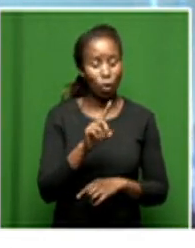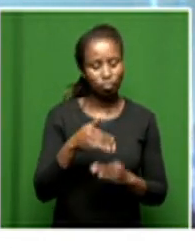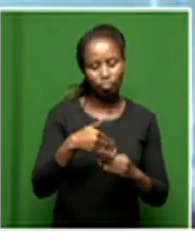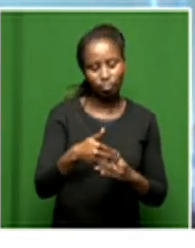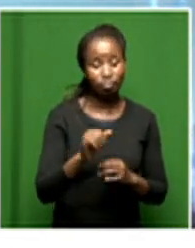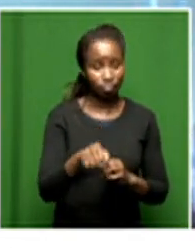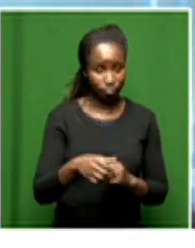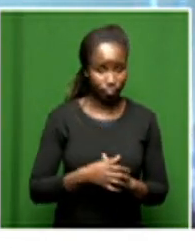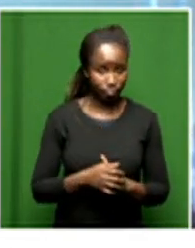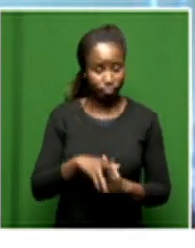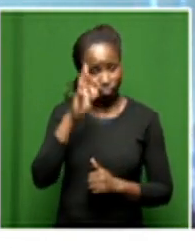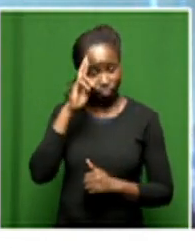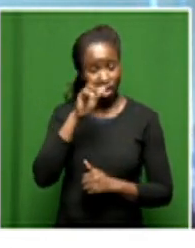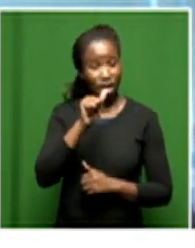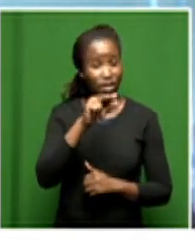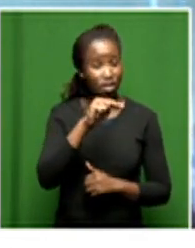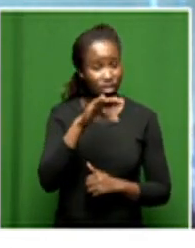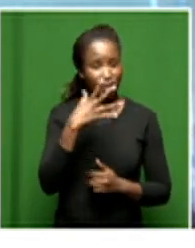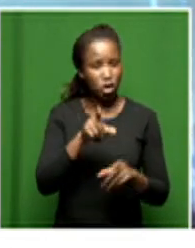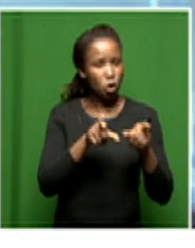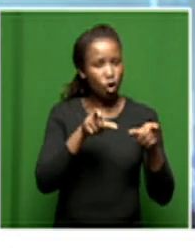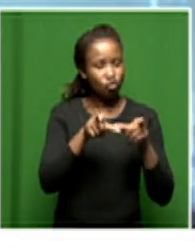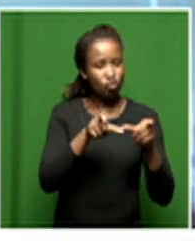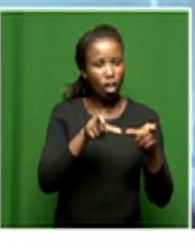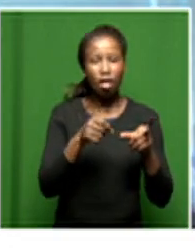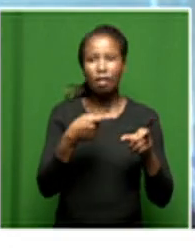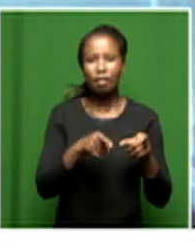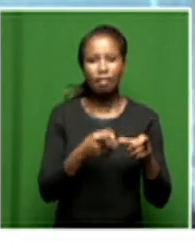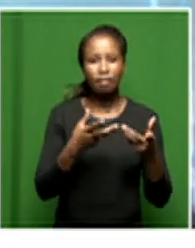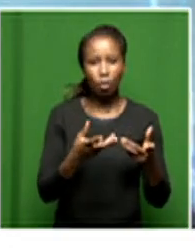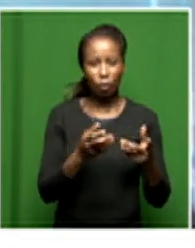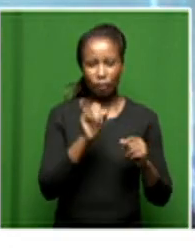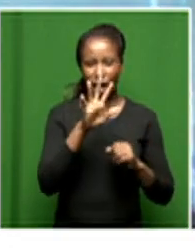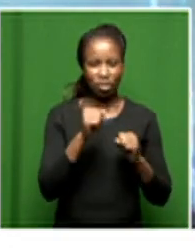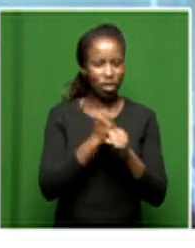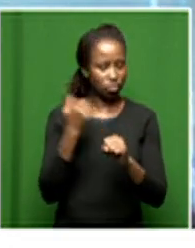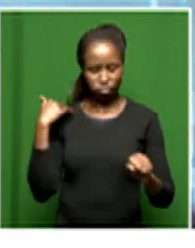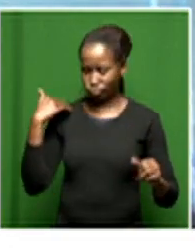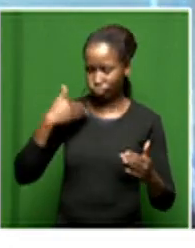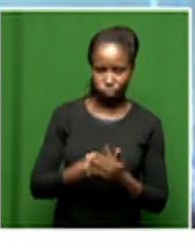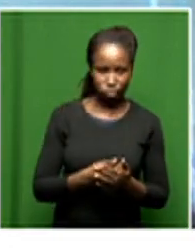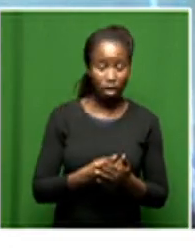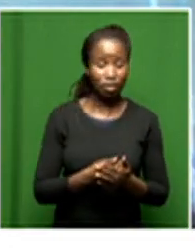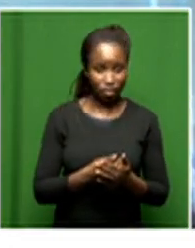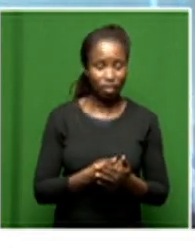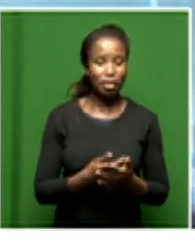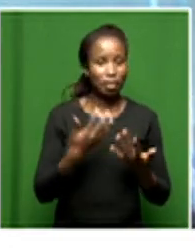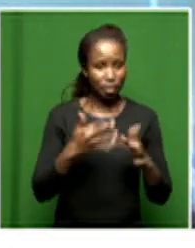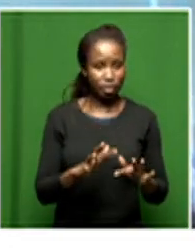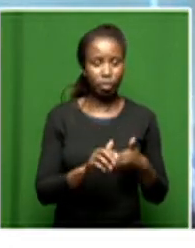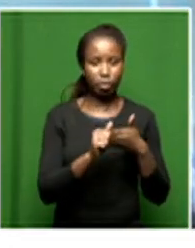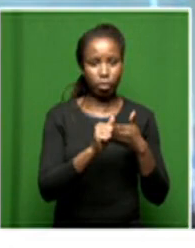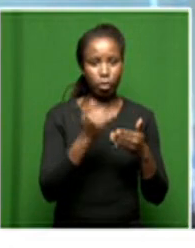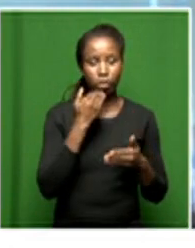the ANC were in control of Nelson Mandela Bay for a portion of these last 5 years, but they were often led by